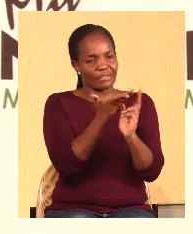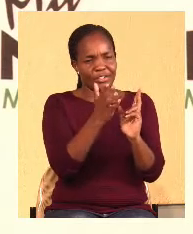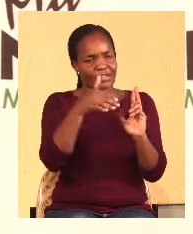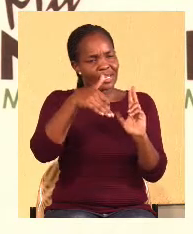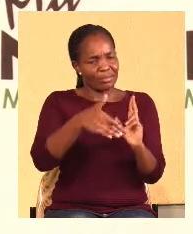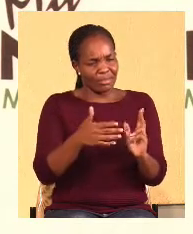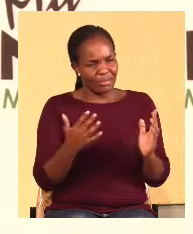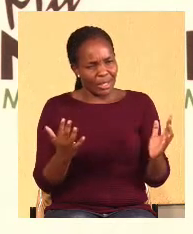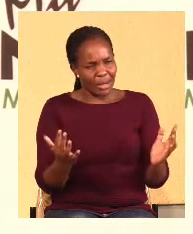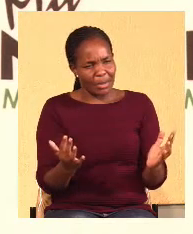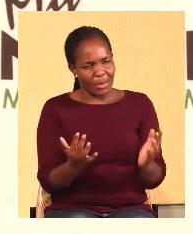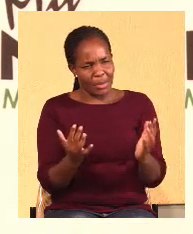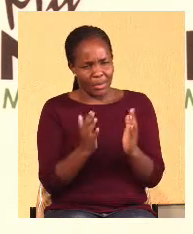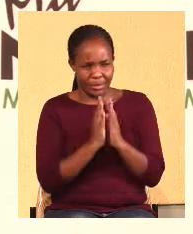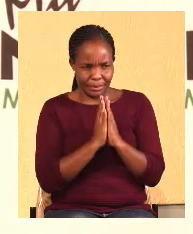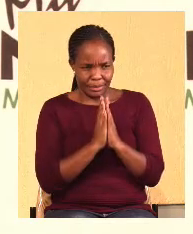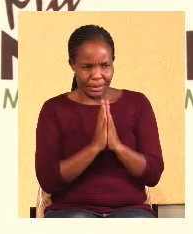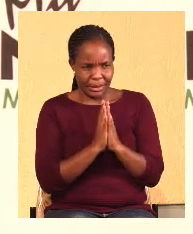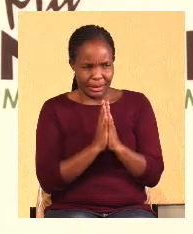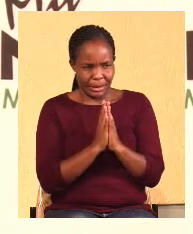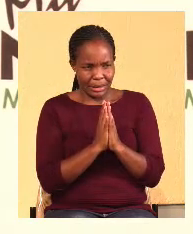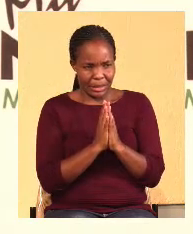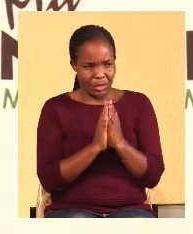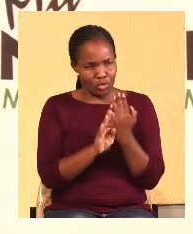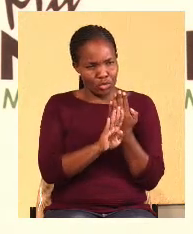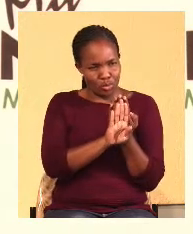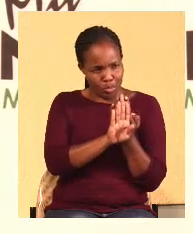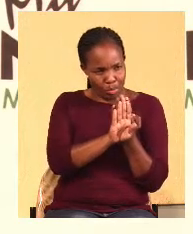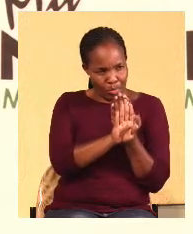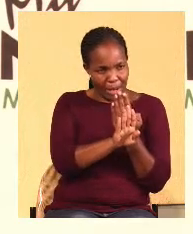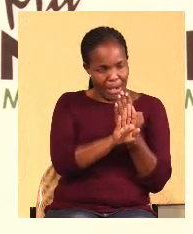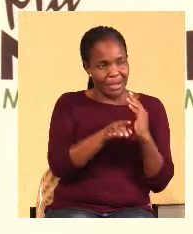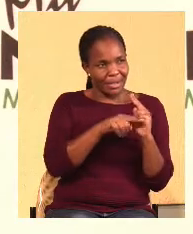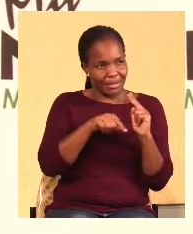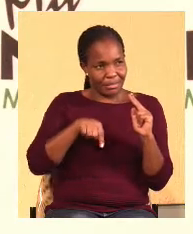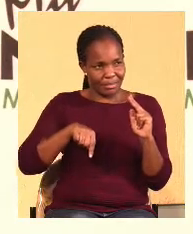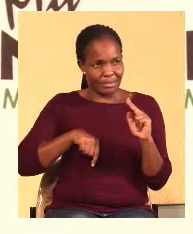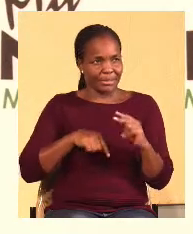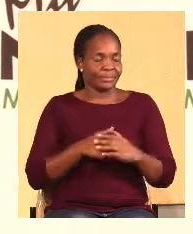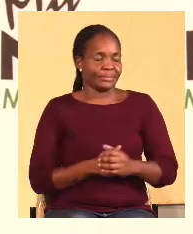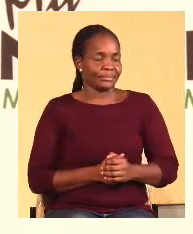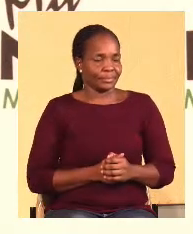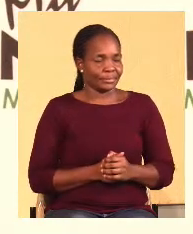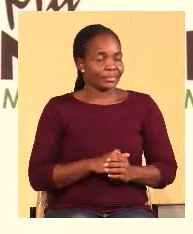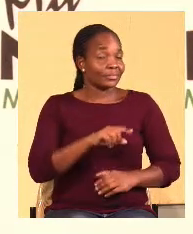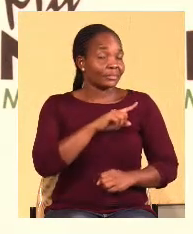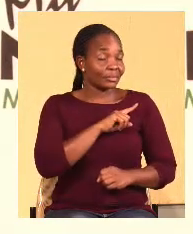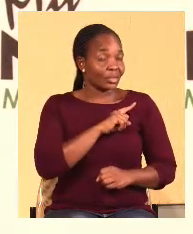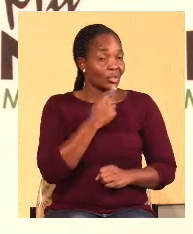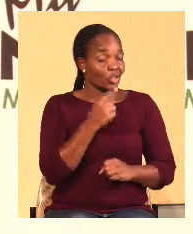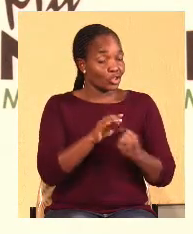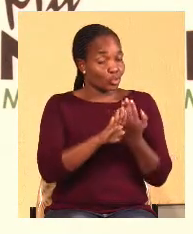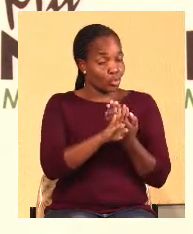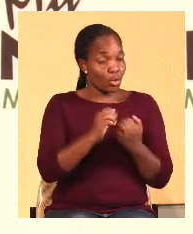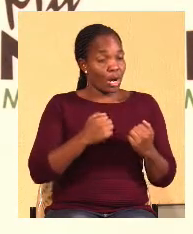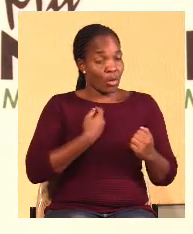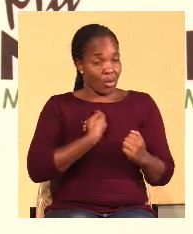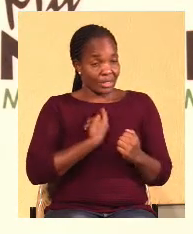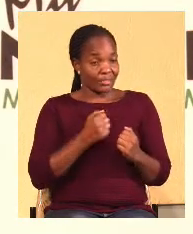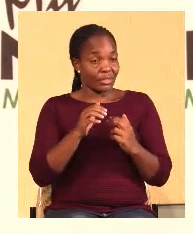take this as a life-saving measure, not as a law enforcement issue, so that we can protect our lives, protect